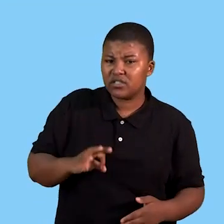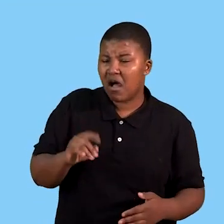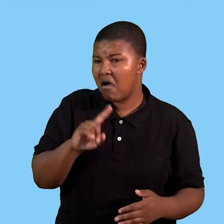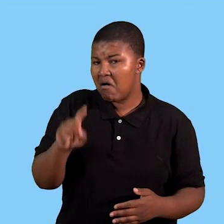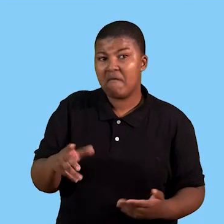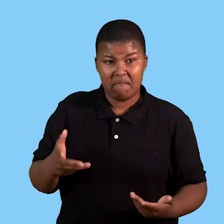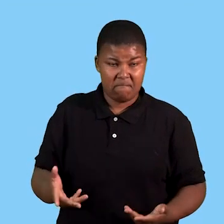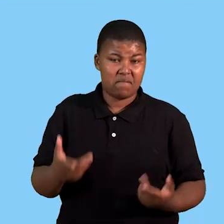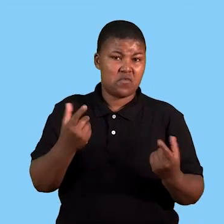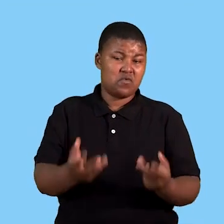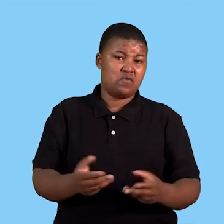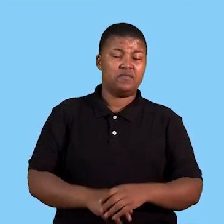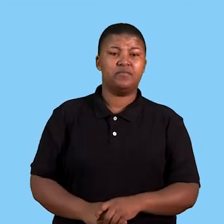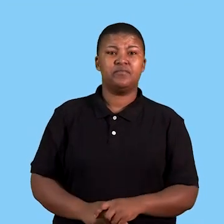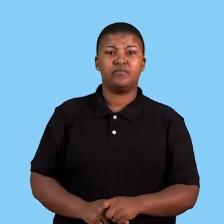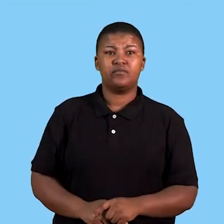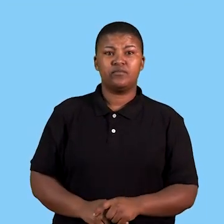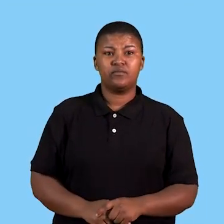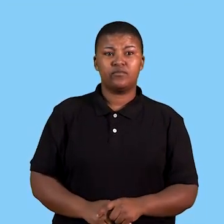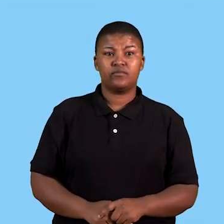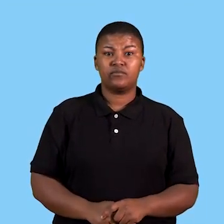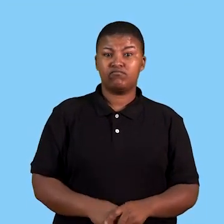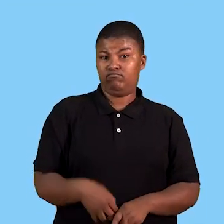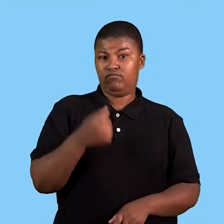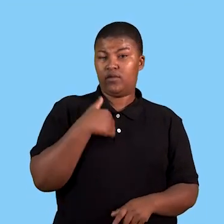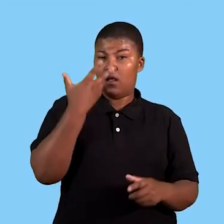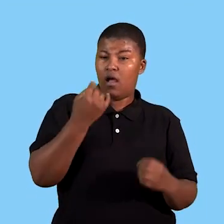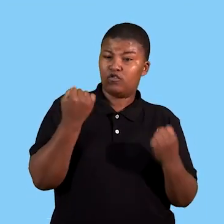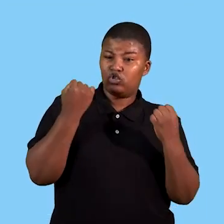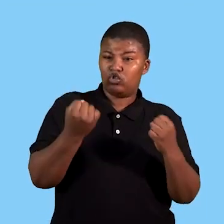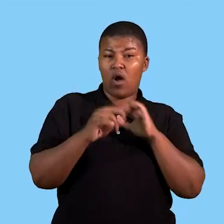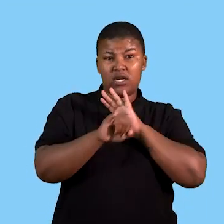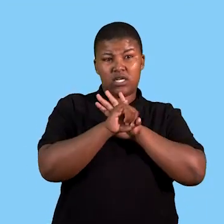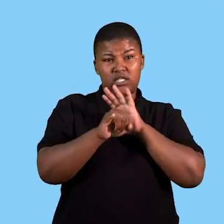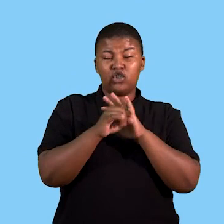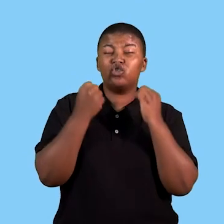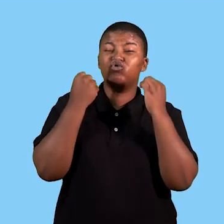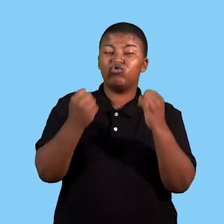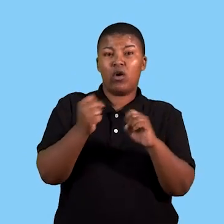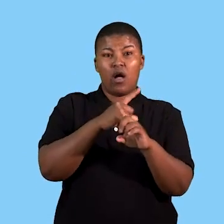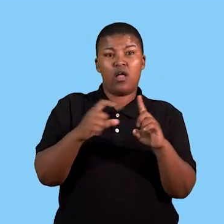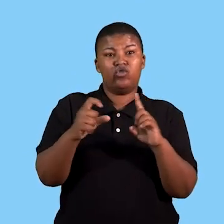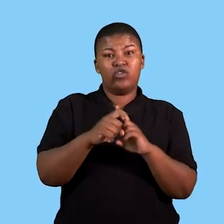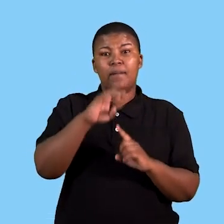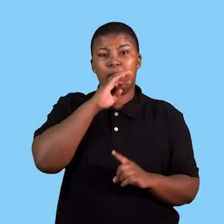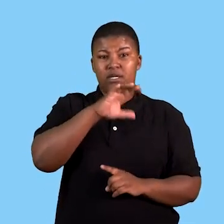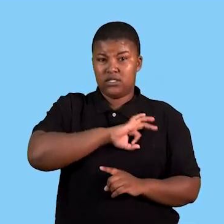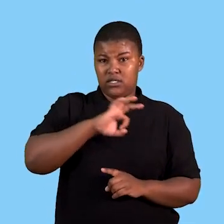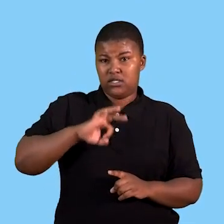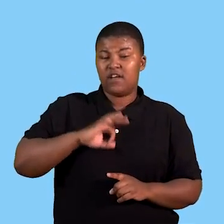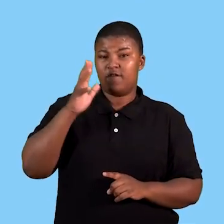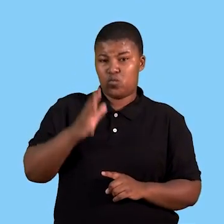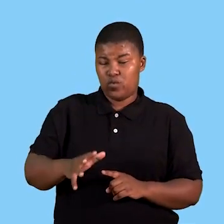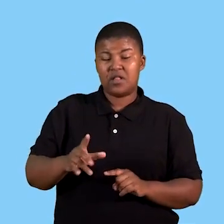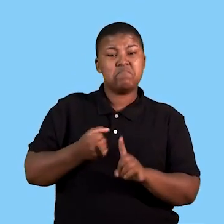employees? So this, if we have a strong identity and a strong culture, then we will have employees